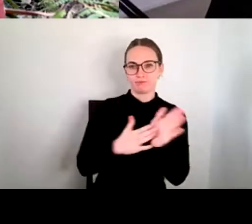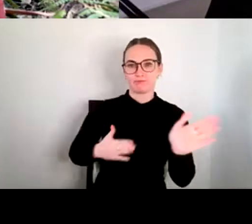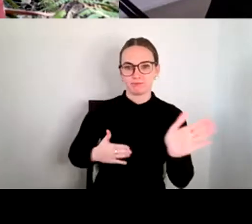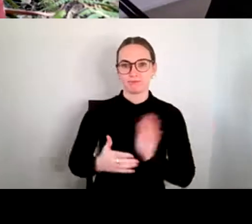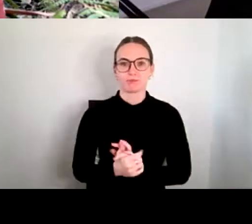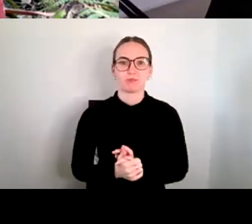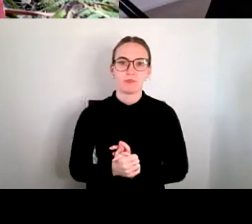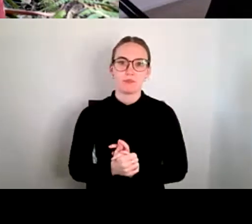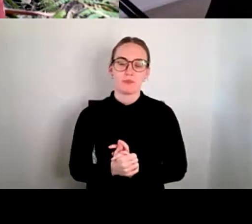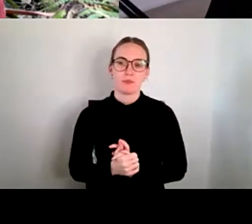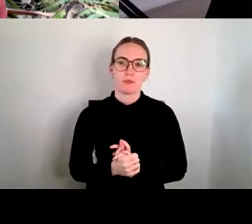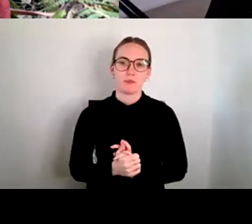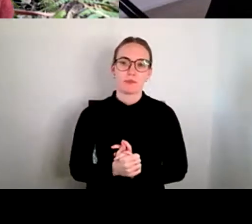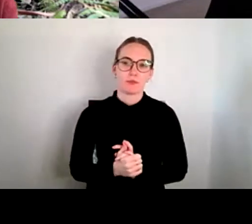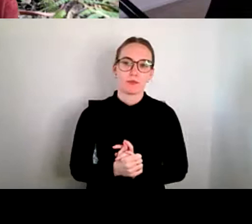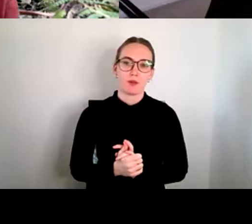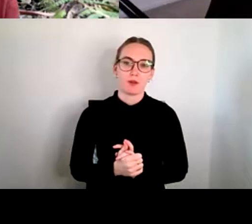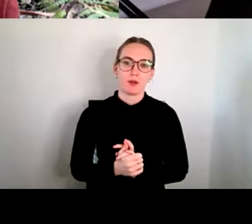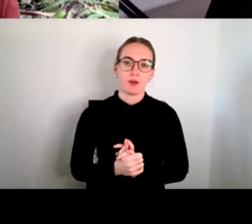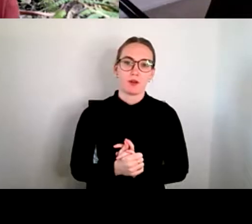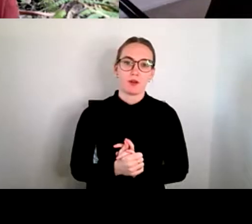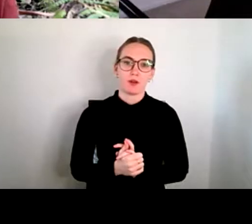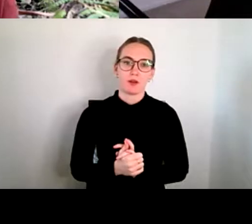Gareth, I'm just curious to know what your